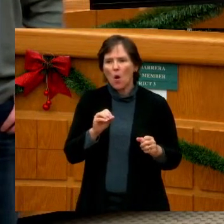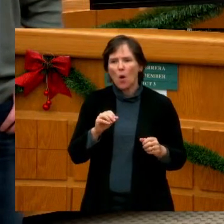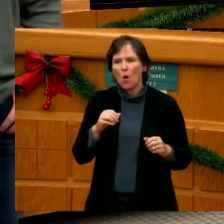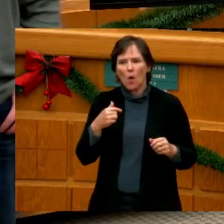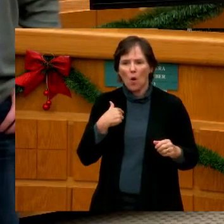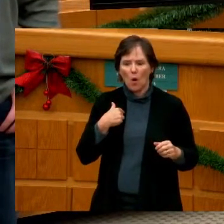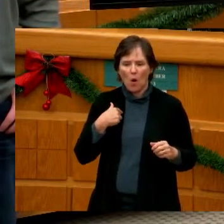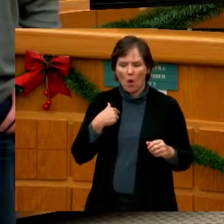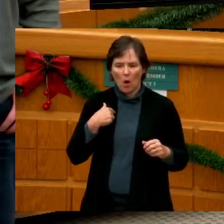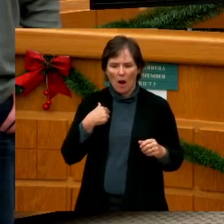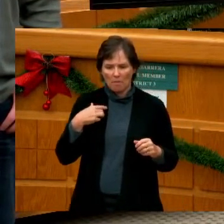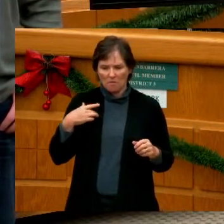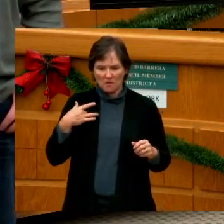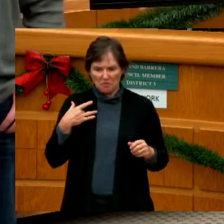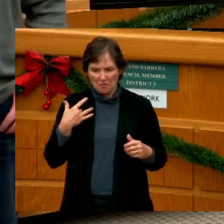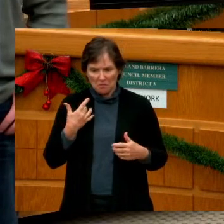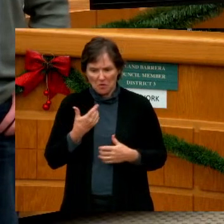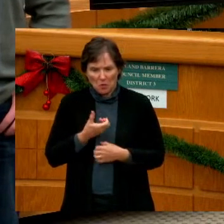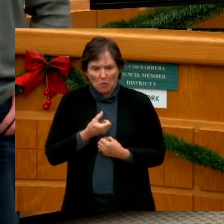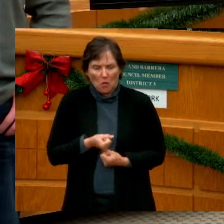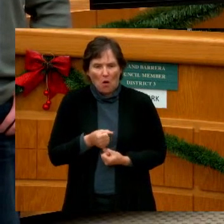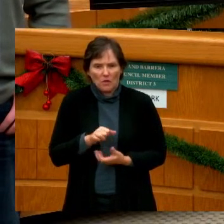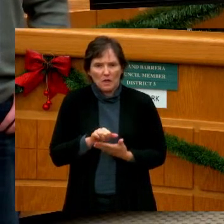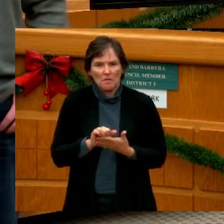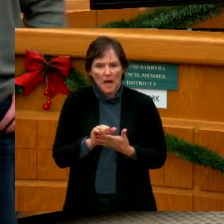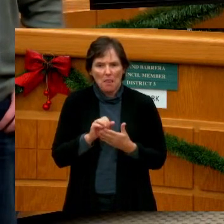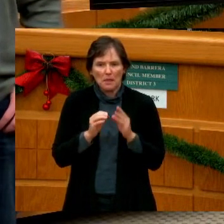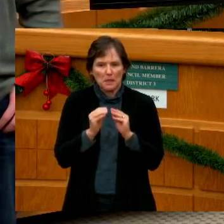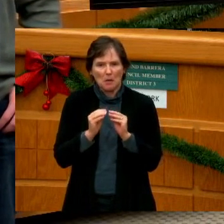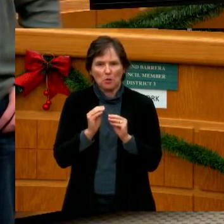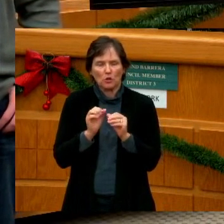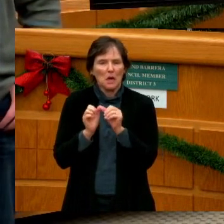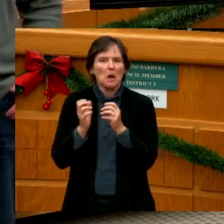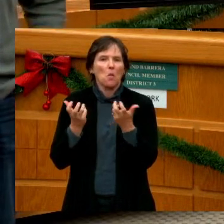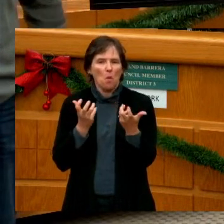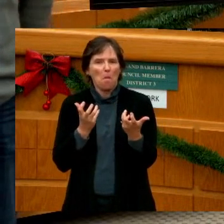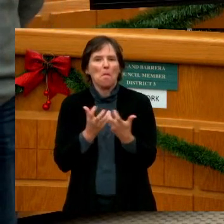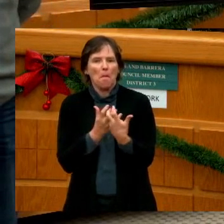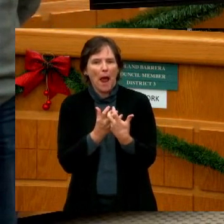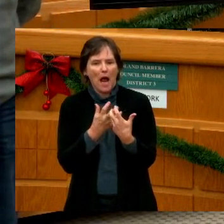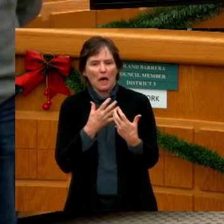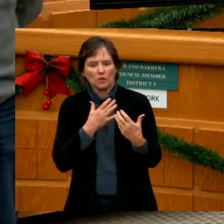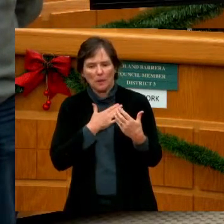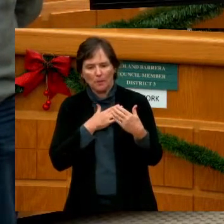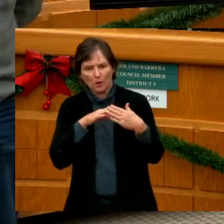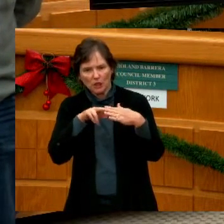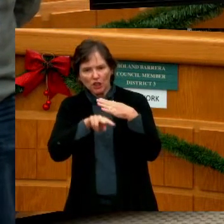case data has continued to match the model despite the Thanksgiving holiday.